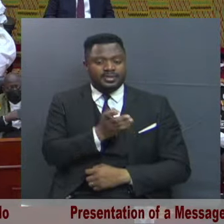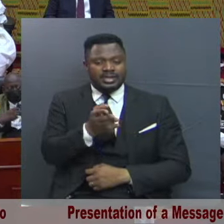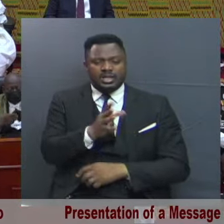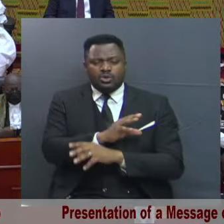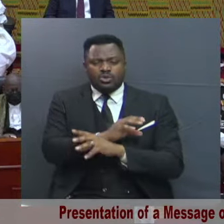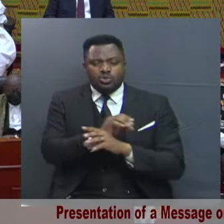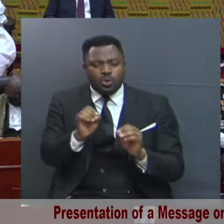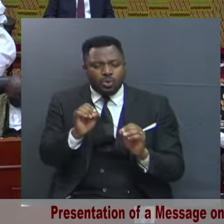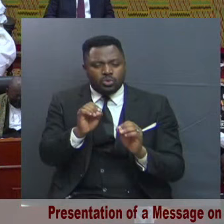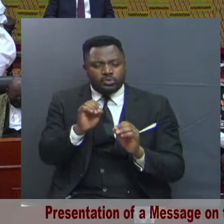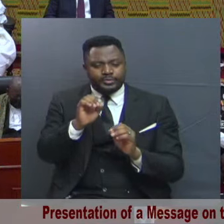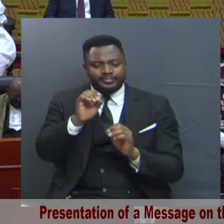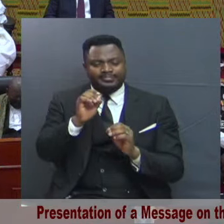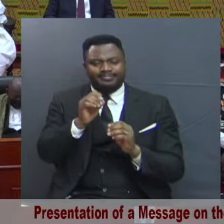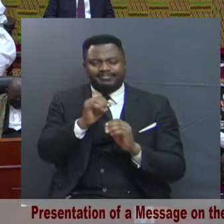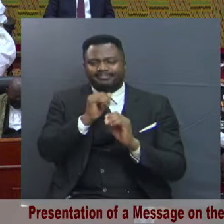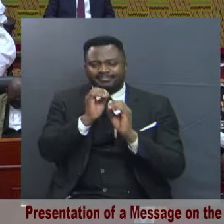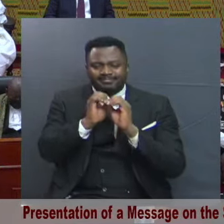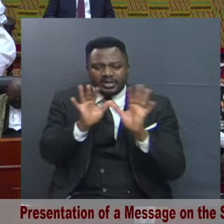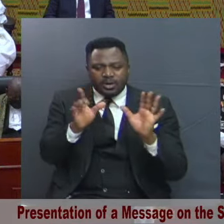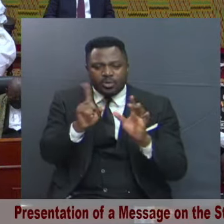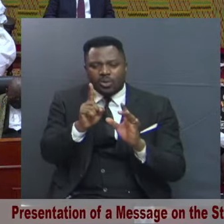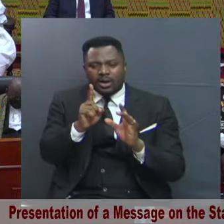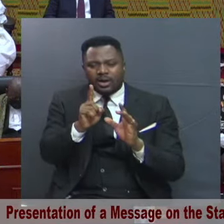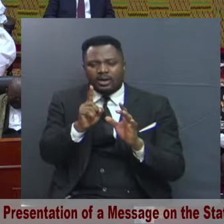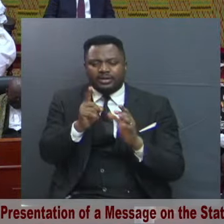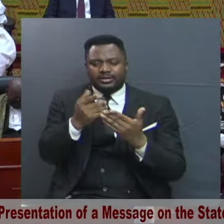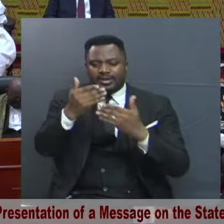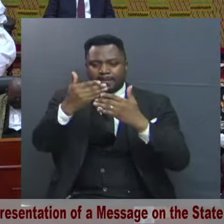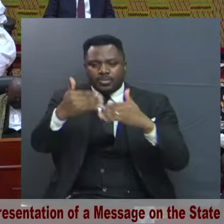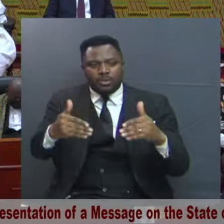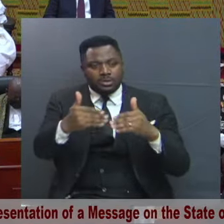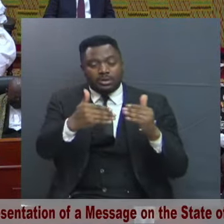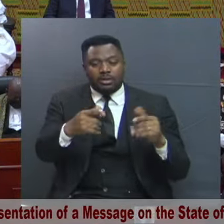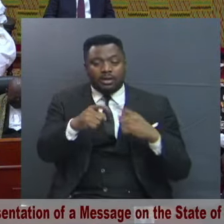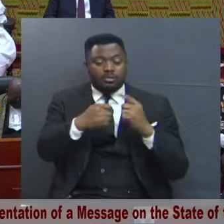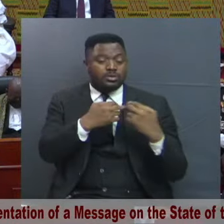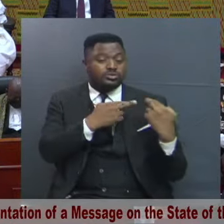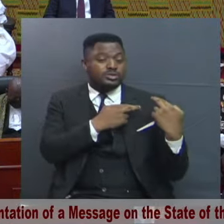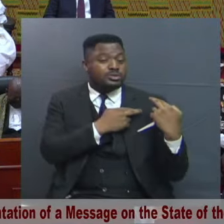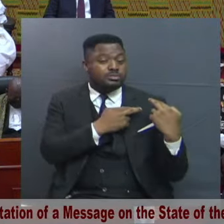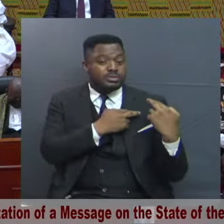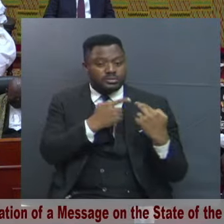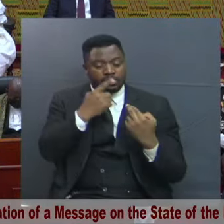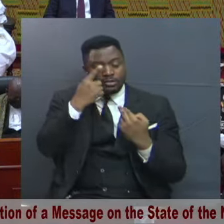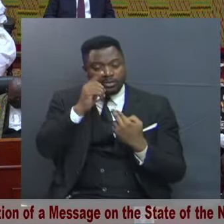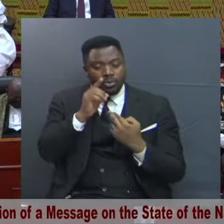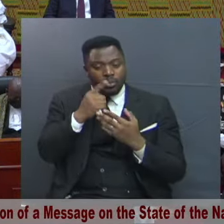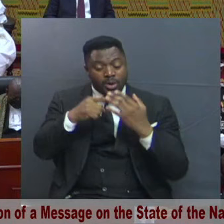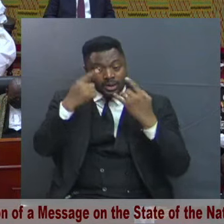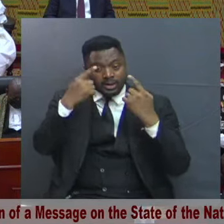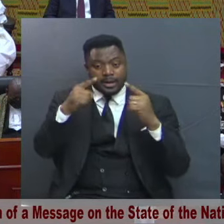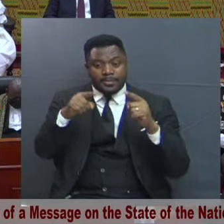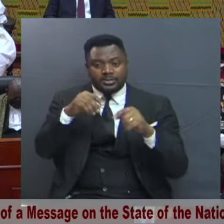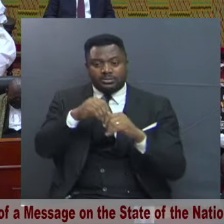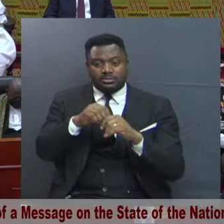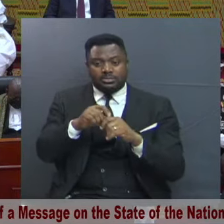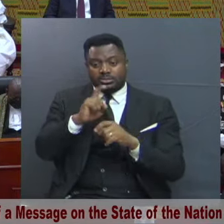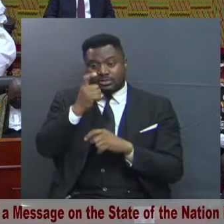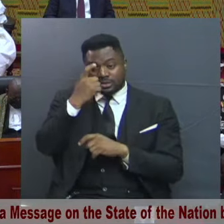no ambiguity about where the bu stops when it comes to responsibility for H what happens in